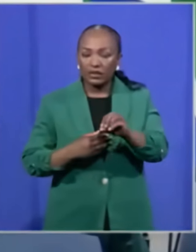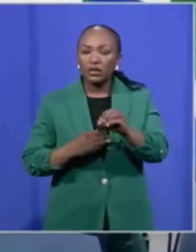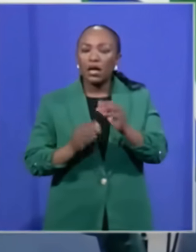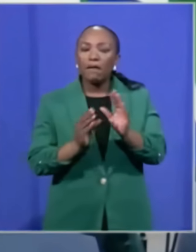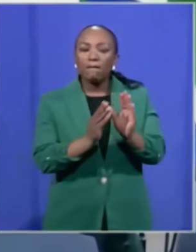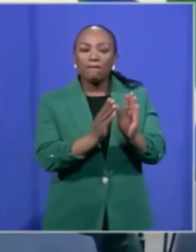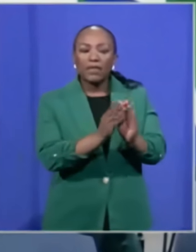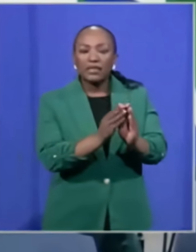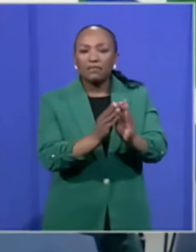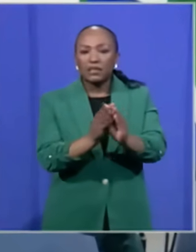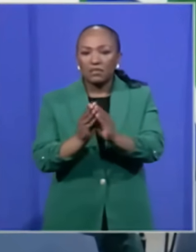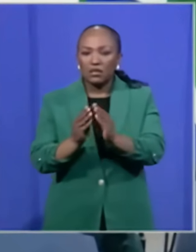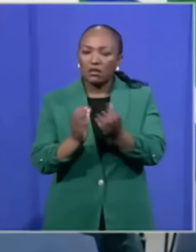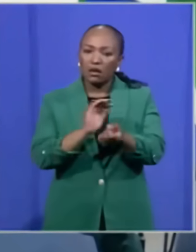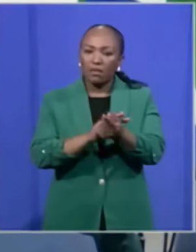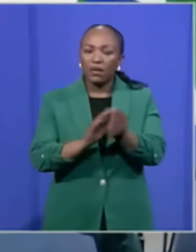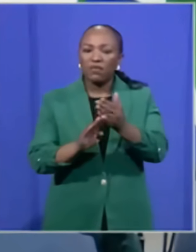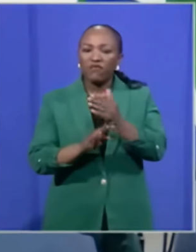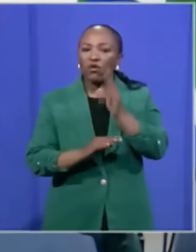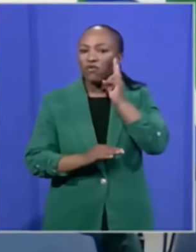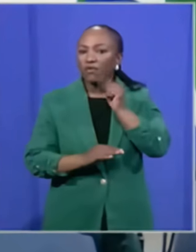seboka se qala ka Pudungwana.